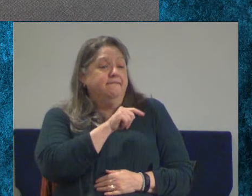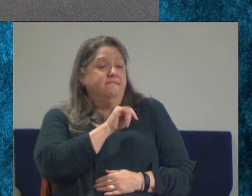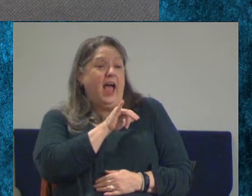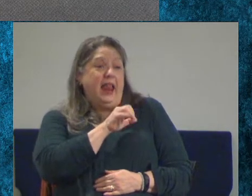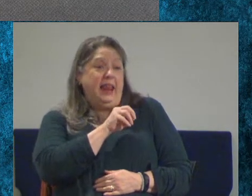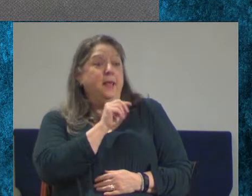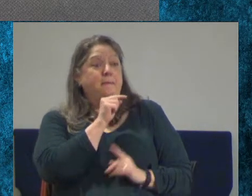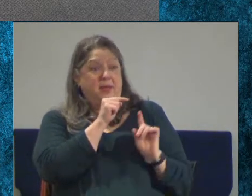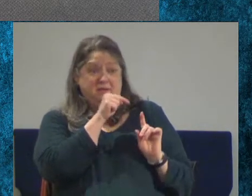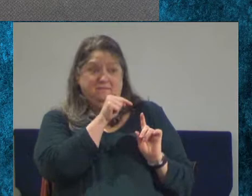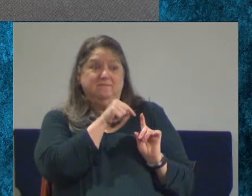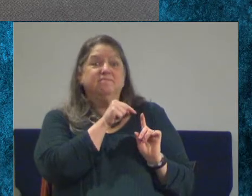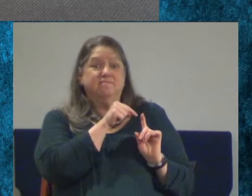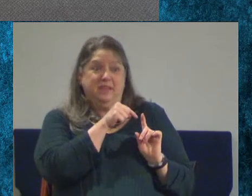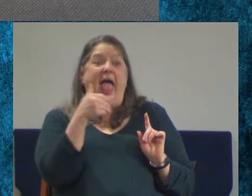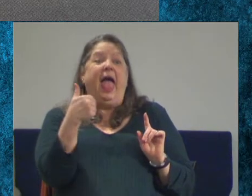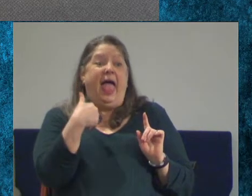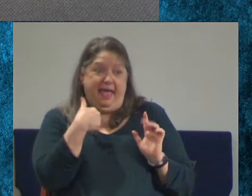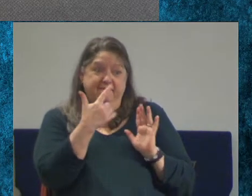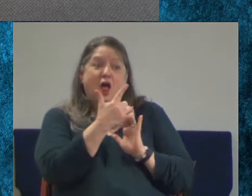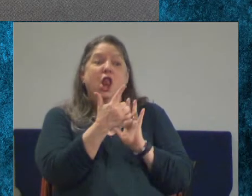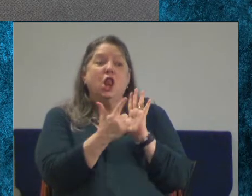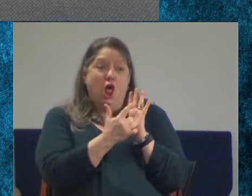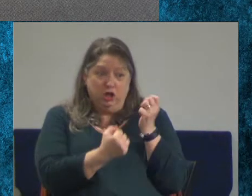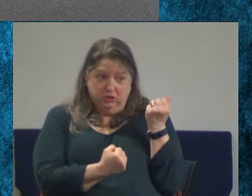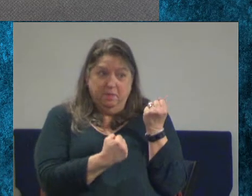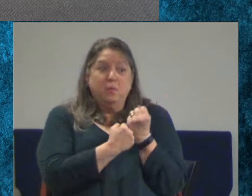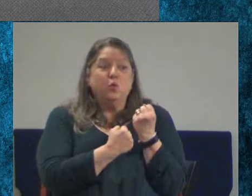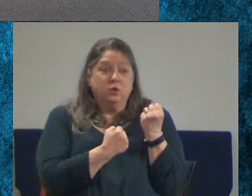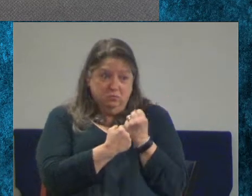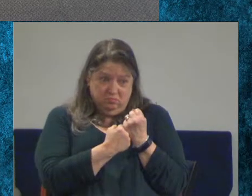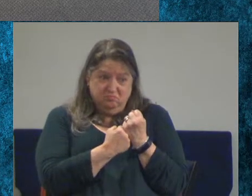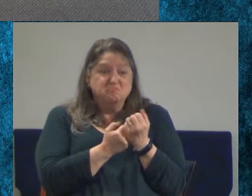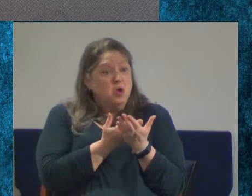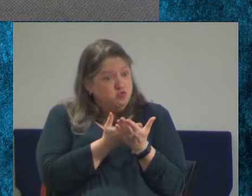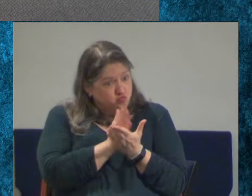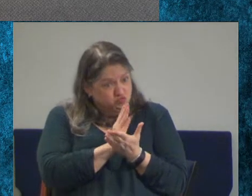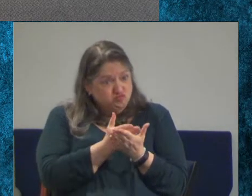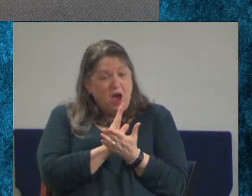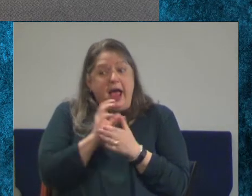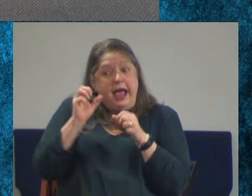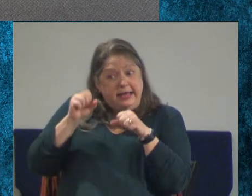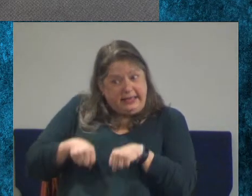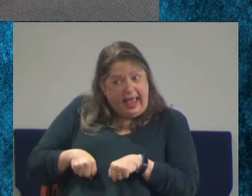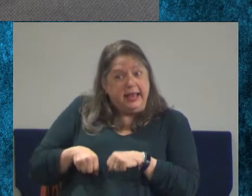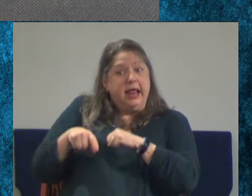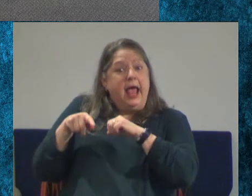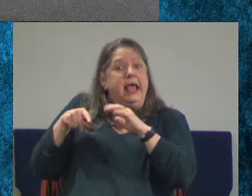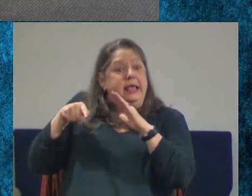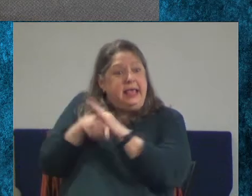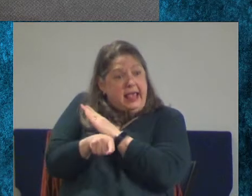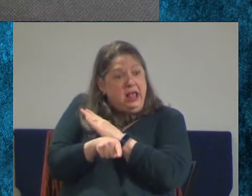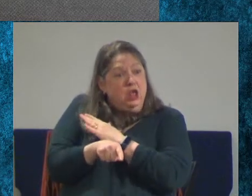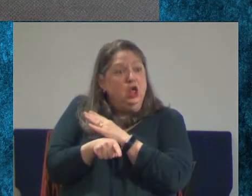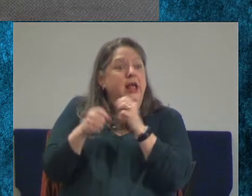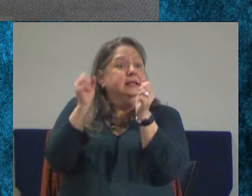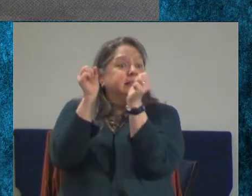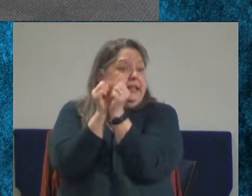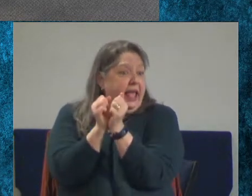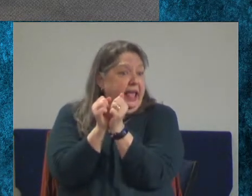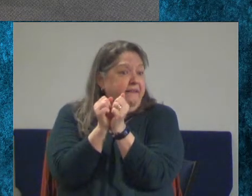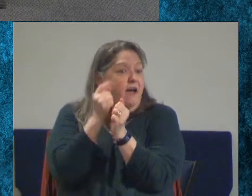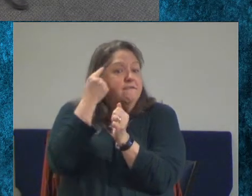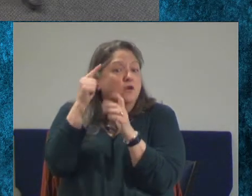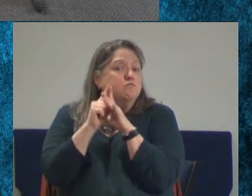punish or if he would put to death a runaway slave. Okay? But Paul, in sending him there, is hoping for